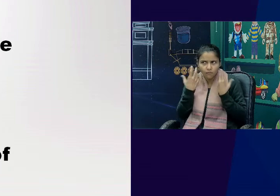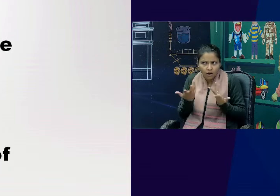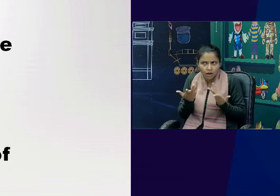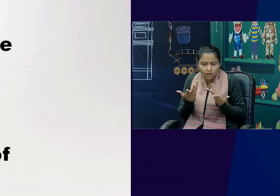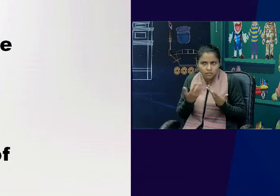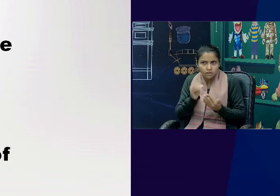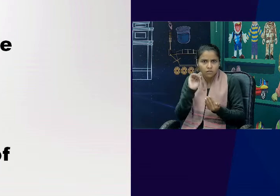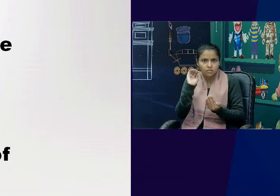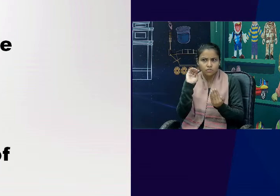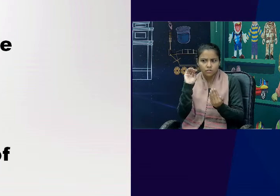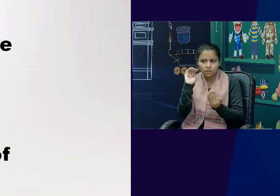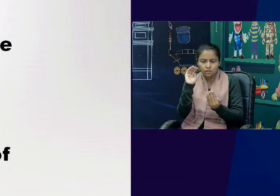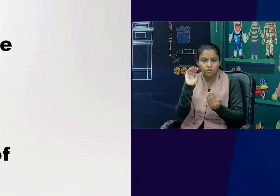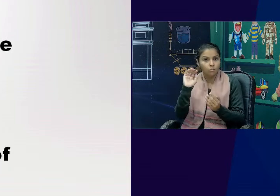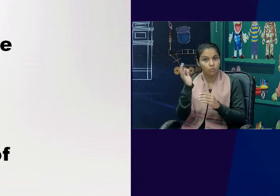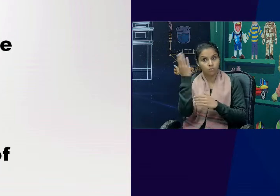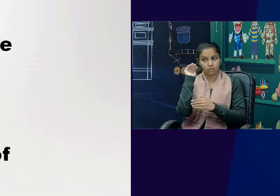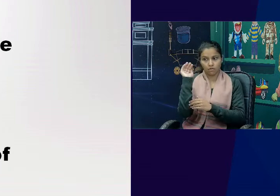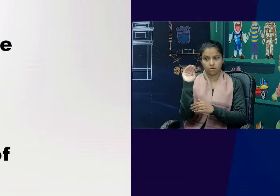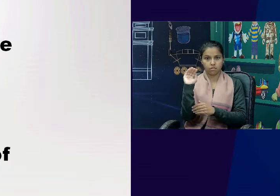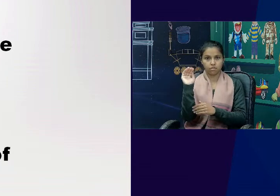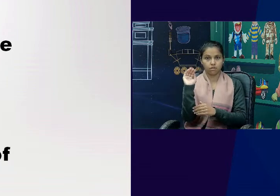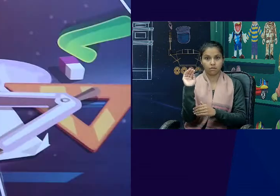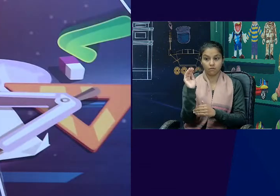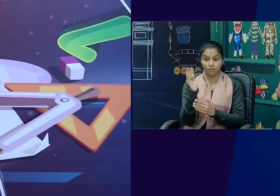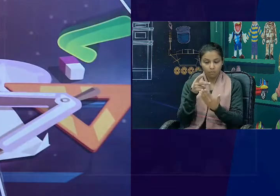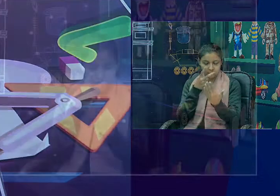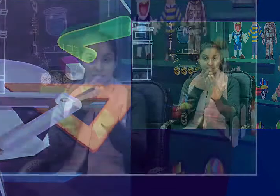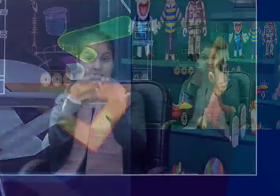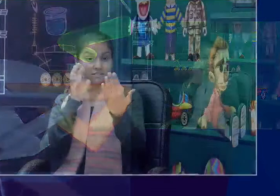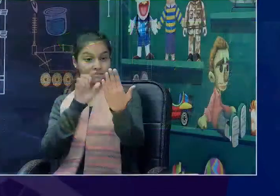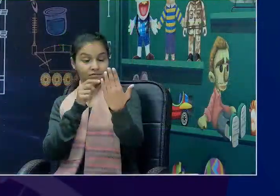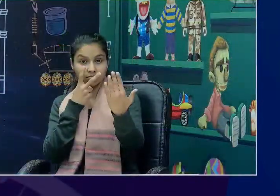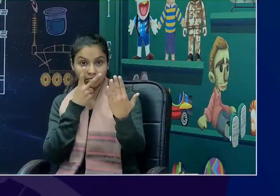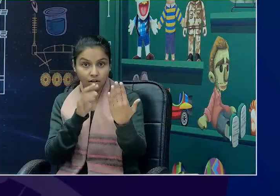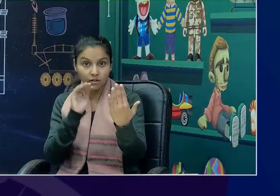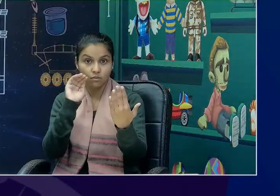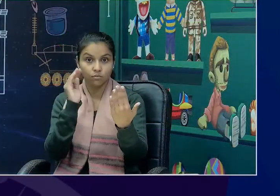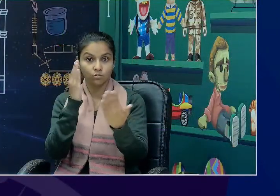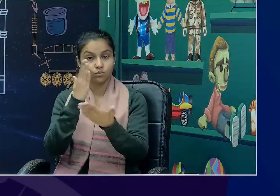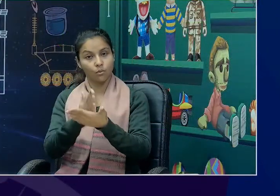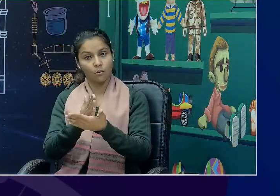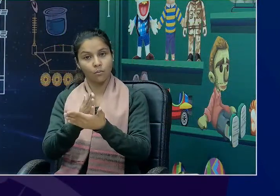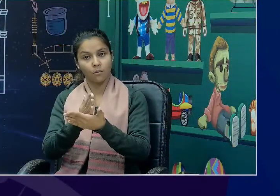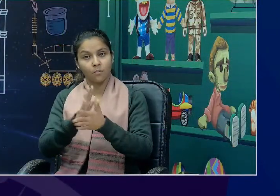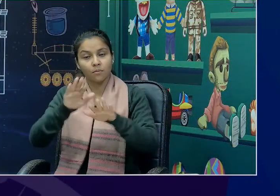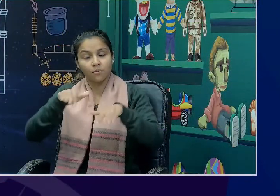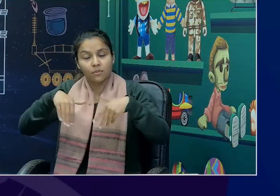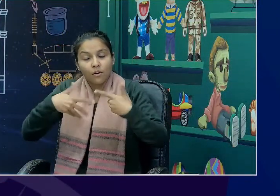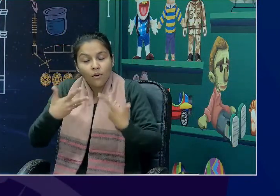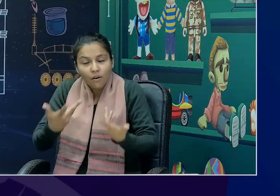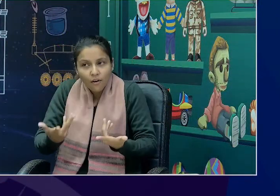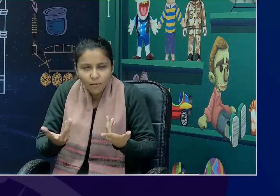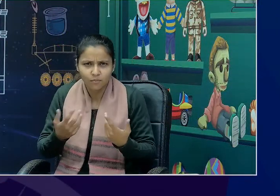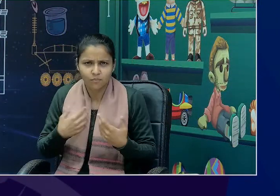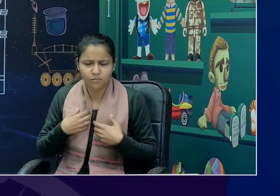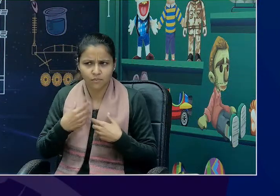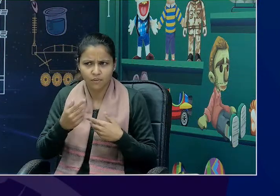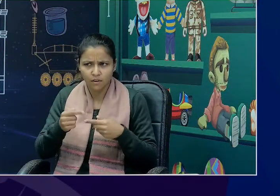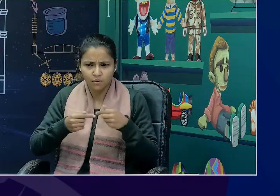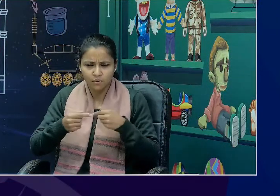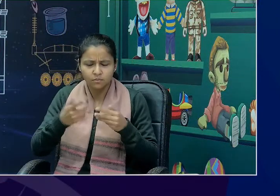stop. But the snake stopped and he was just gazing himself, seeing himself in the mirror. And as soon